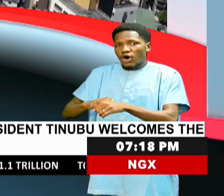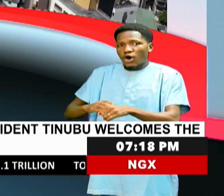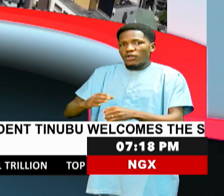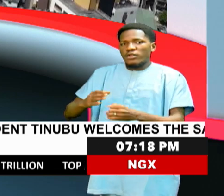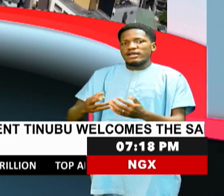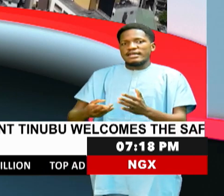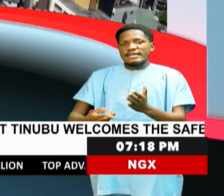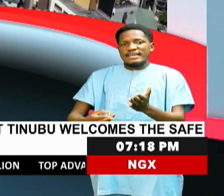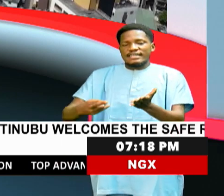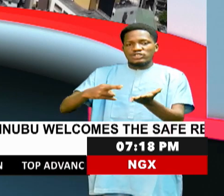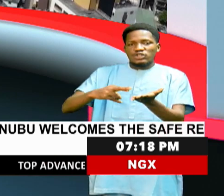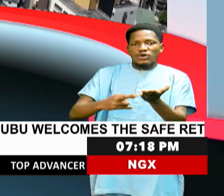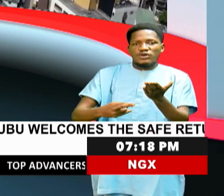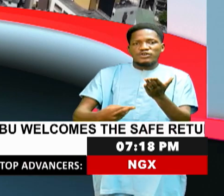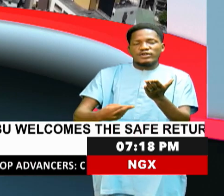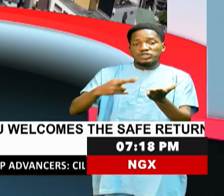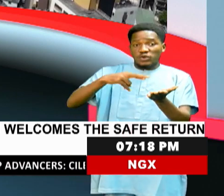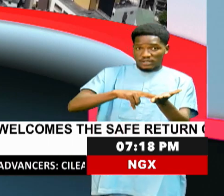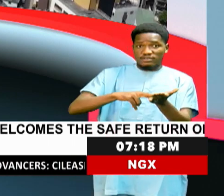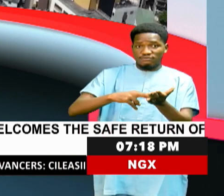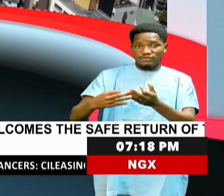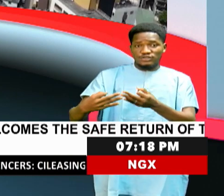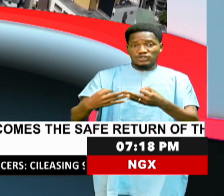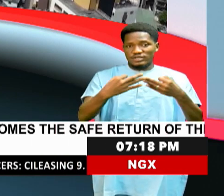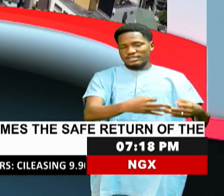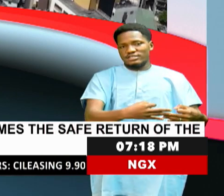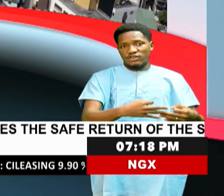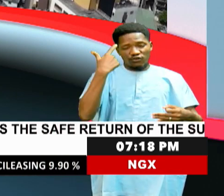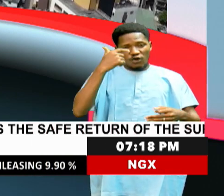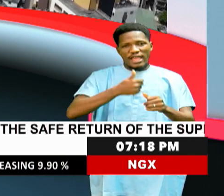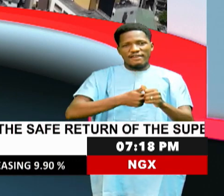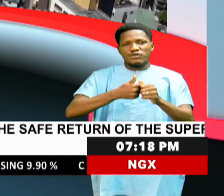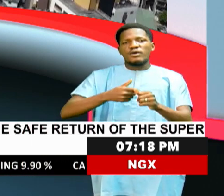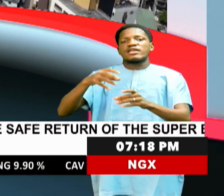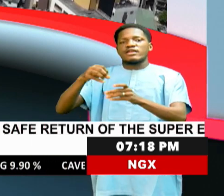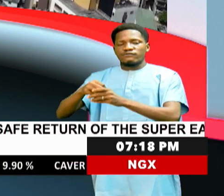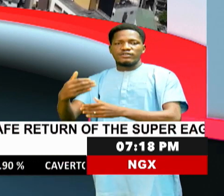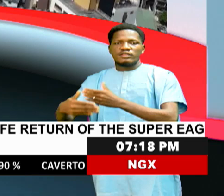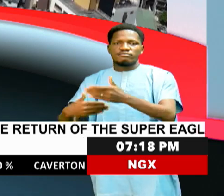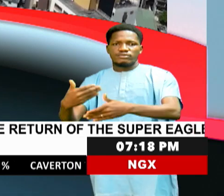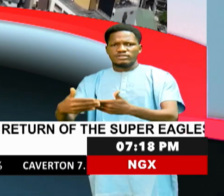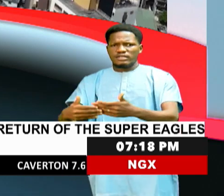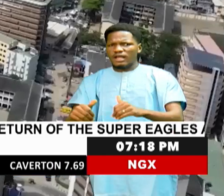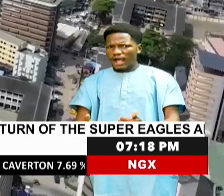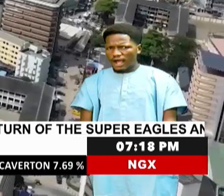everyone involved in the process of litigation. Dele Atumbi tells us how.